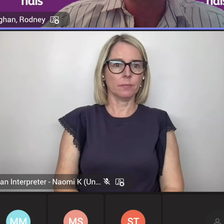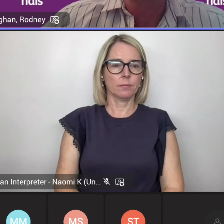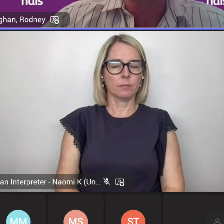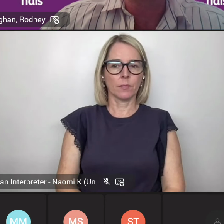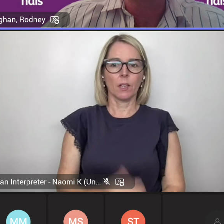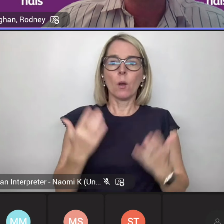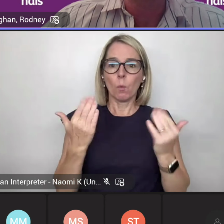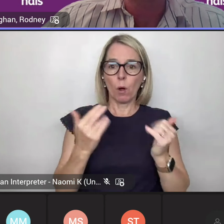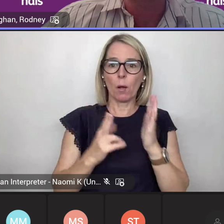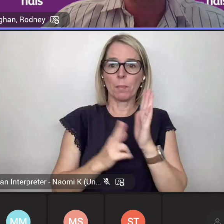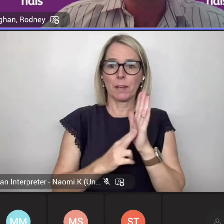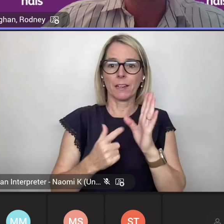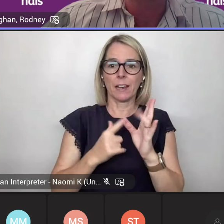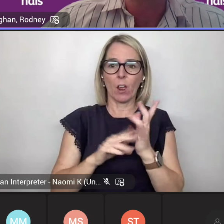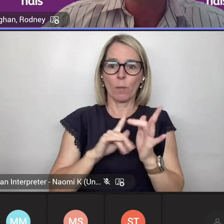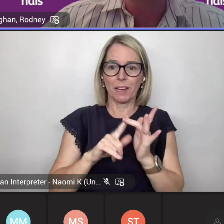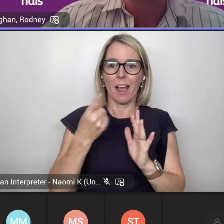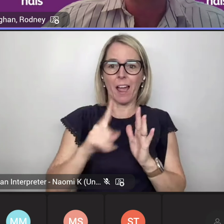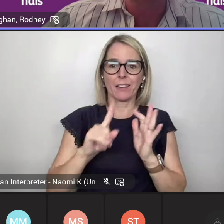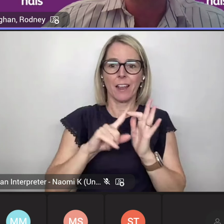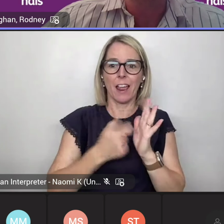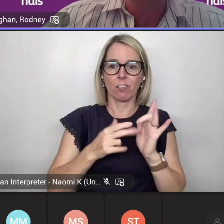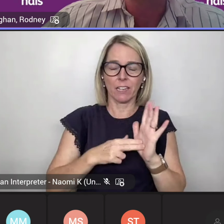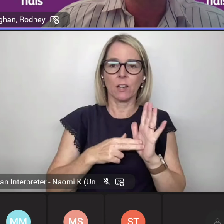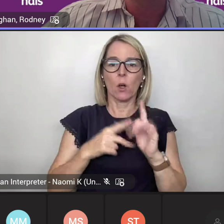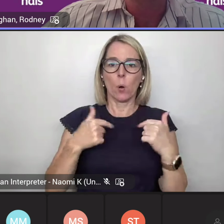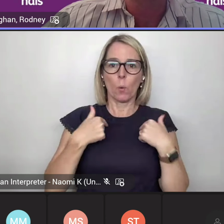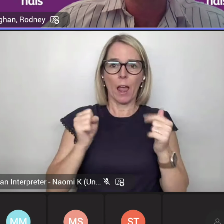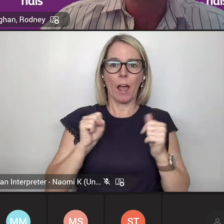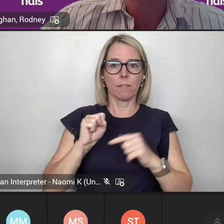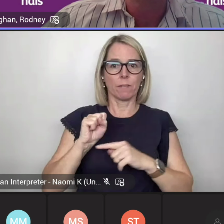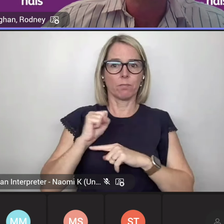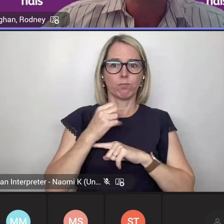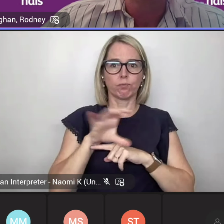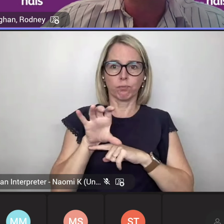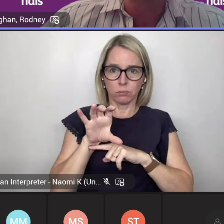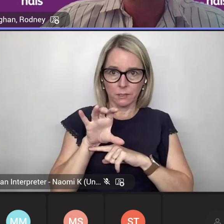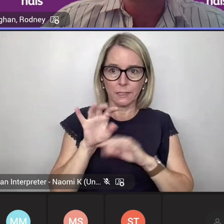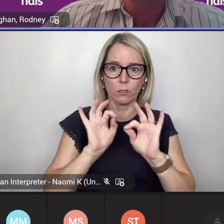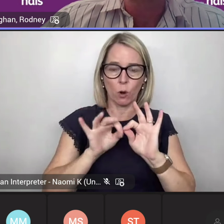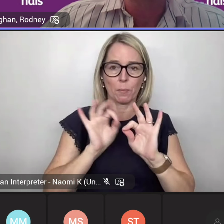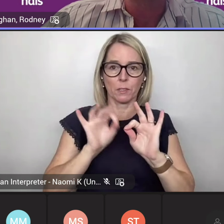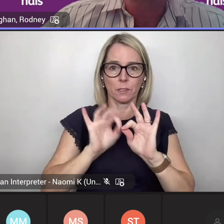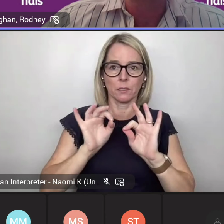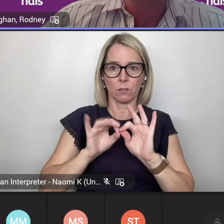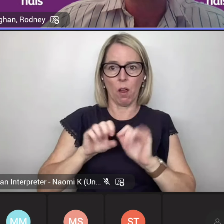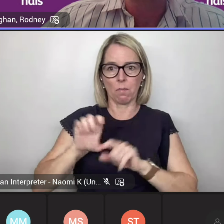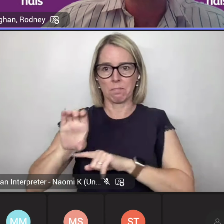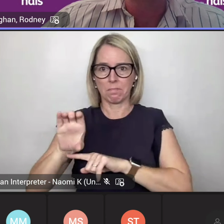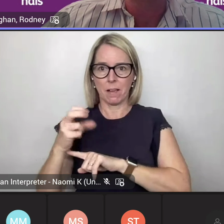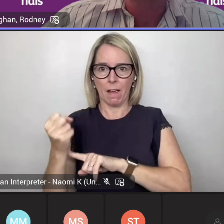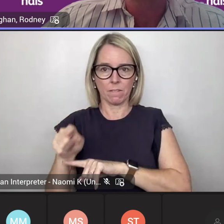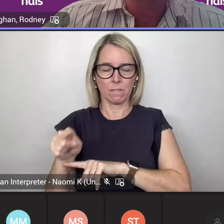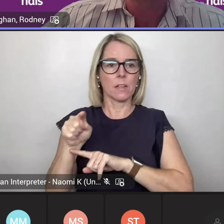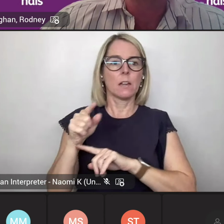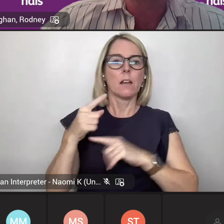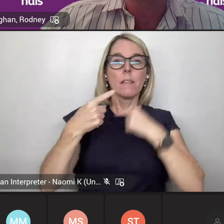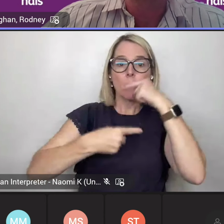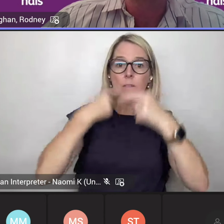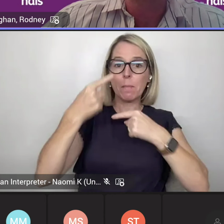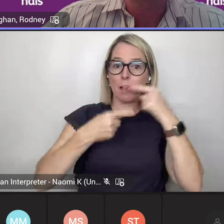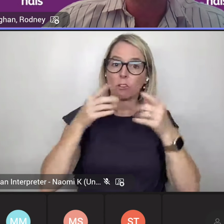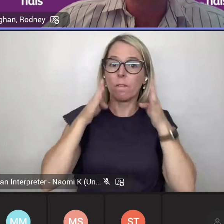Welcome, Naomi and Aaron. We have spotlighted our Auslan interpreters for you. The information session is specifically